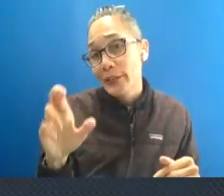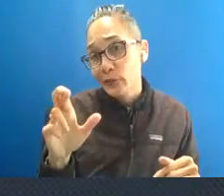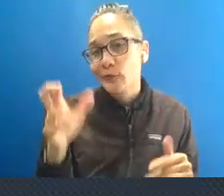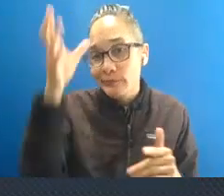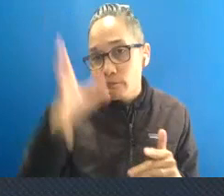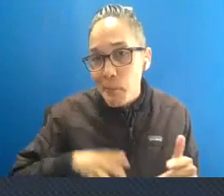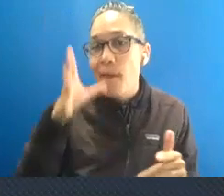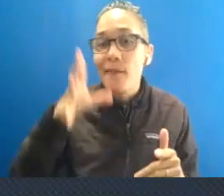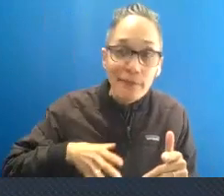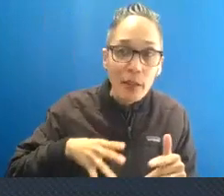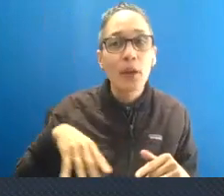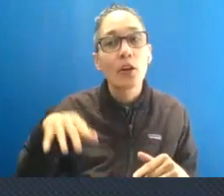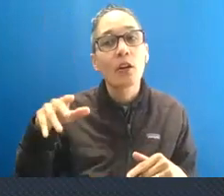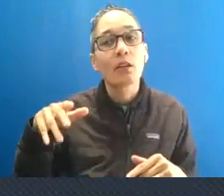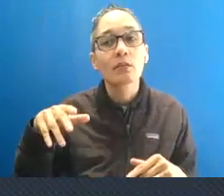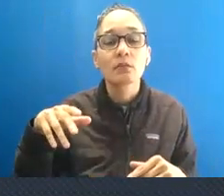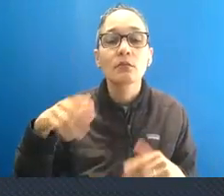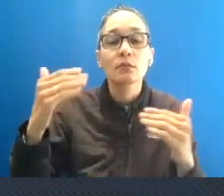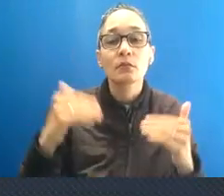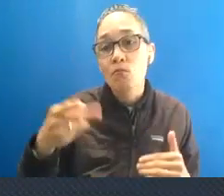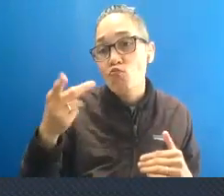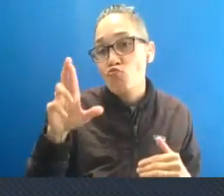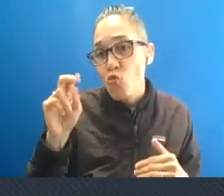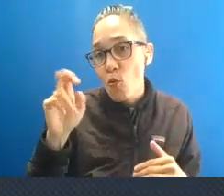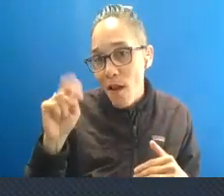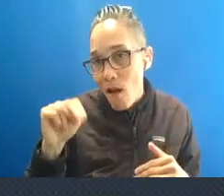Gender and pronouns is optional.